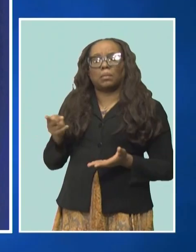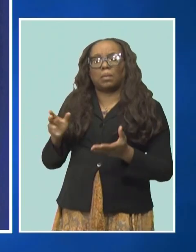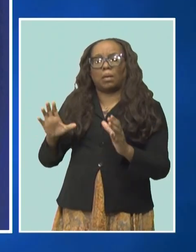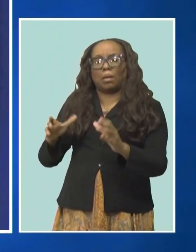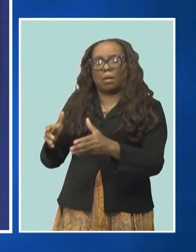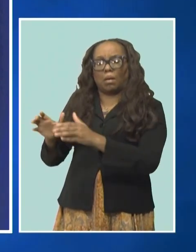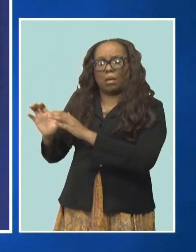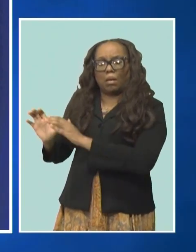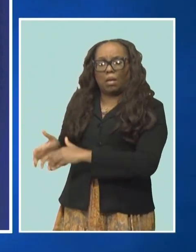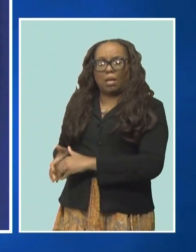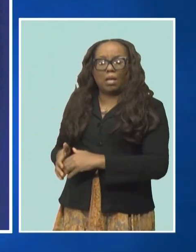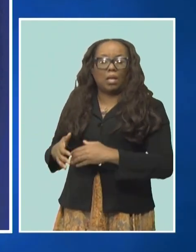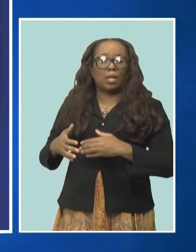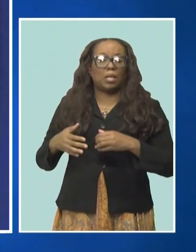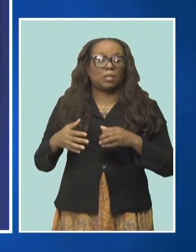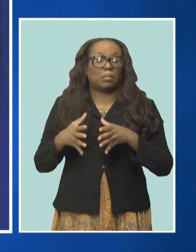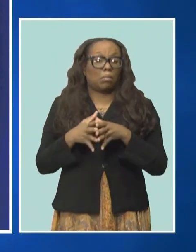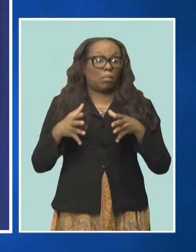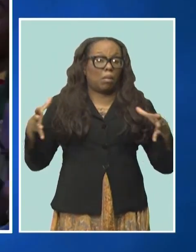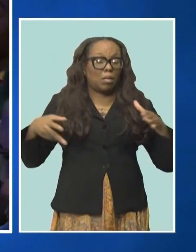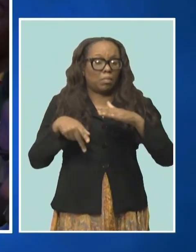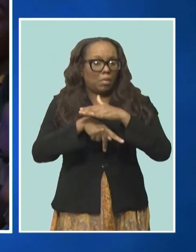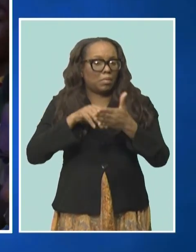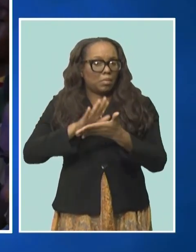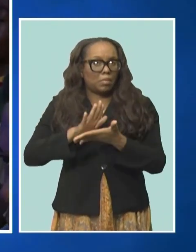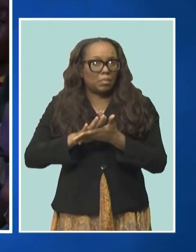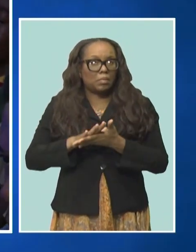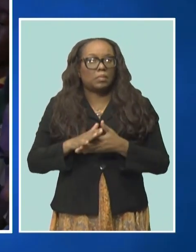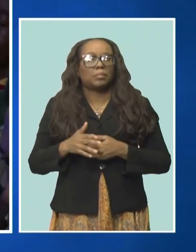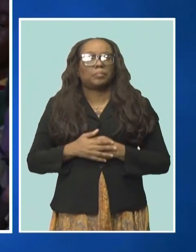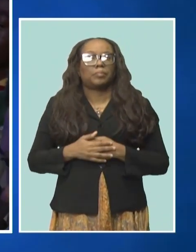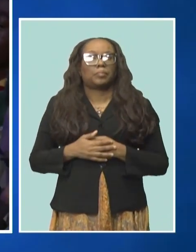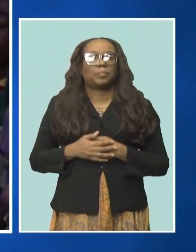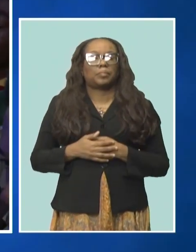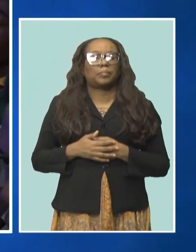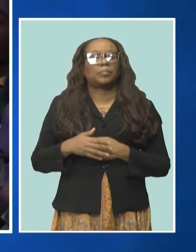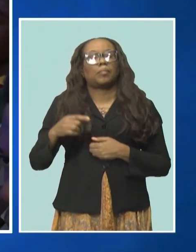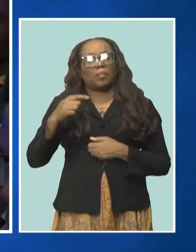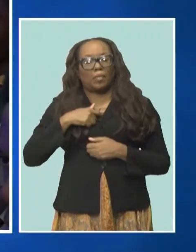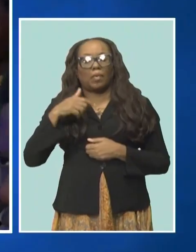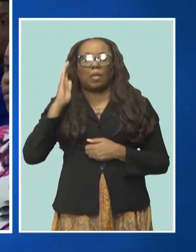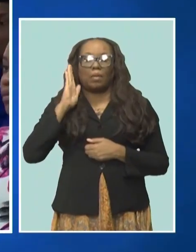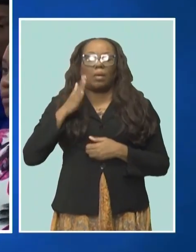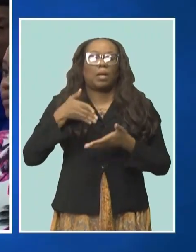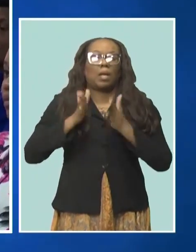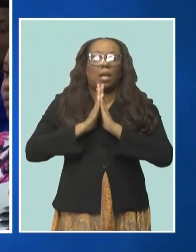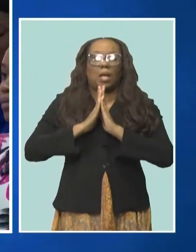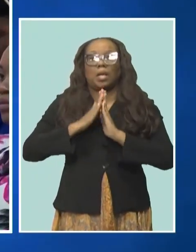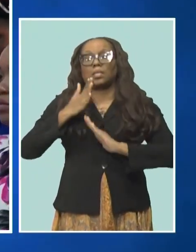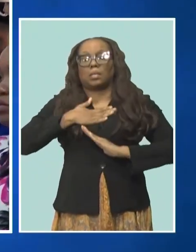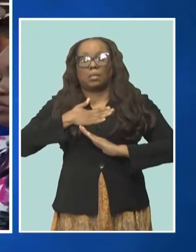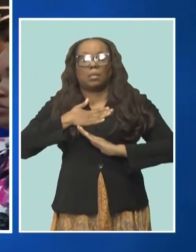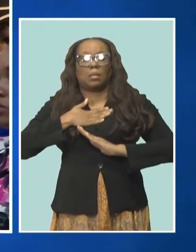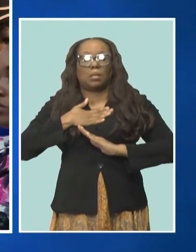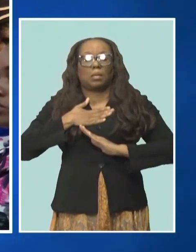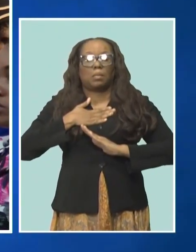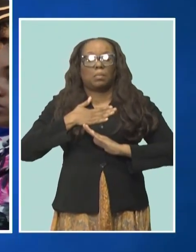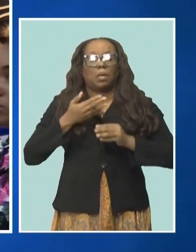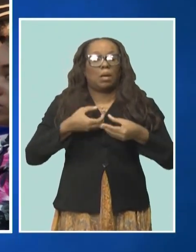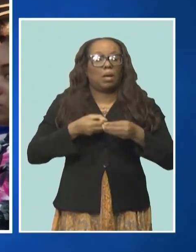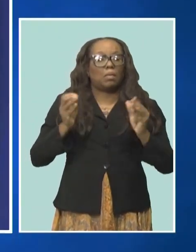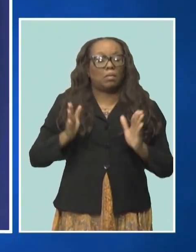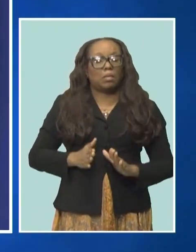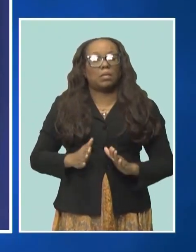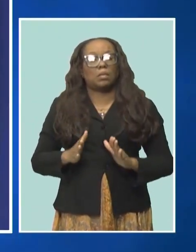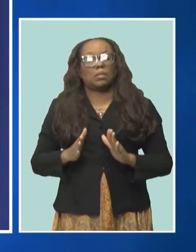primary schools as I would like. And I will do my role and my part by asking my officers to embark on a program to assist